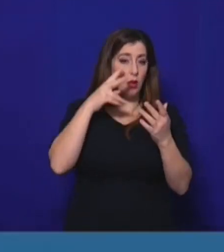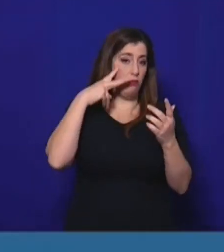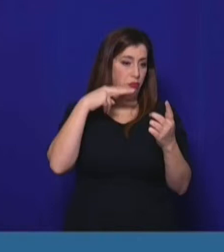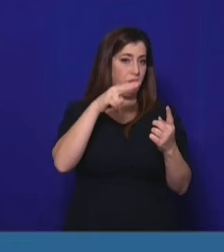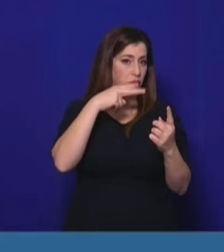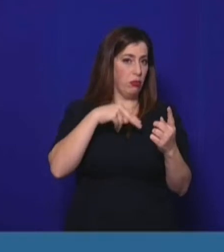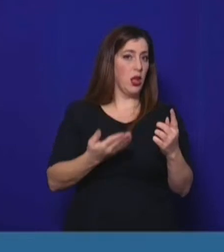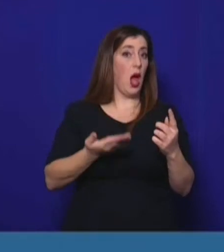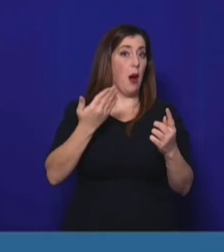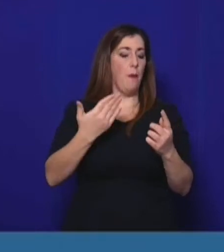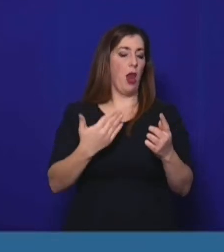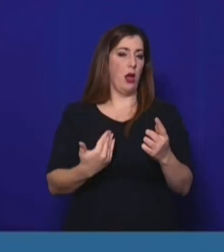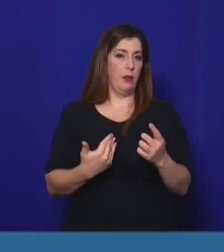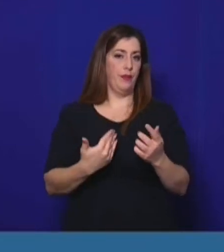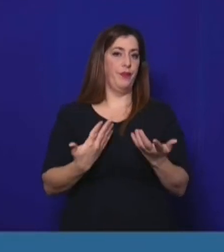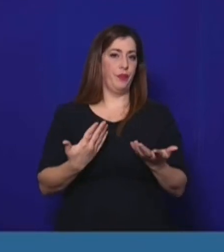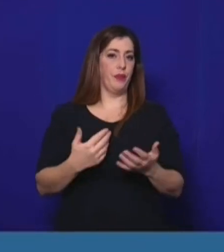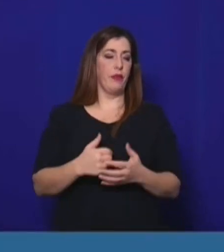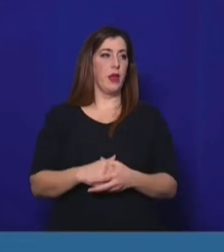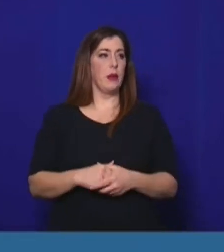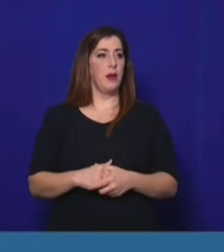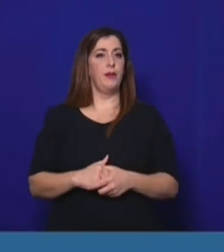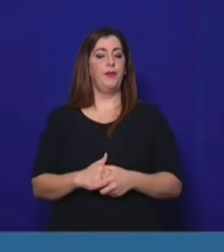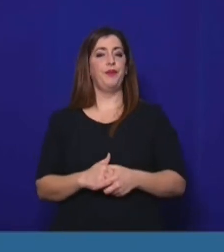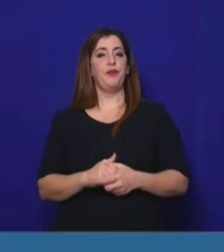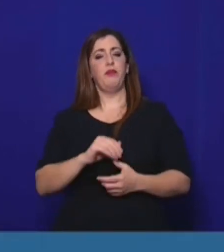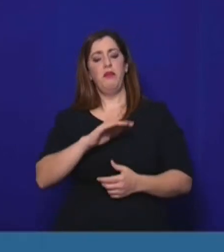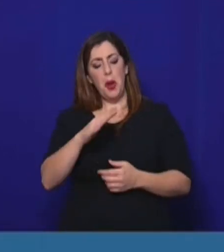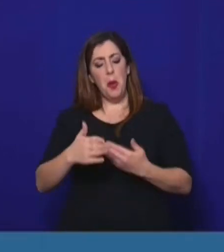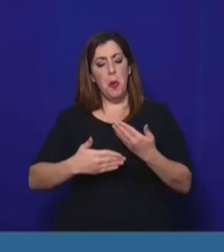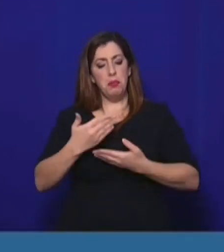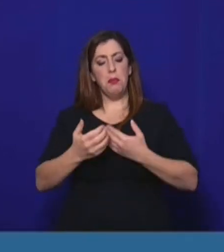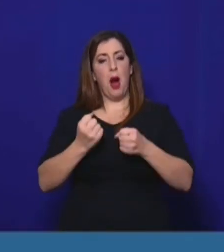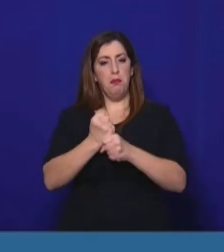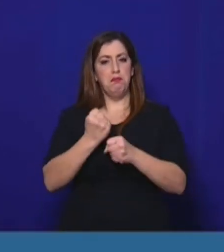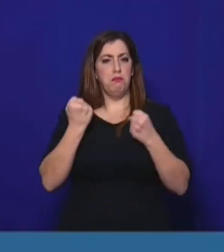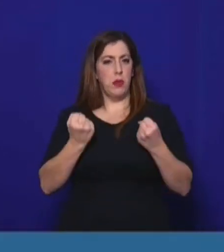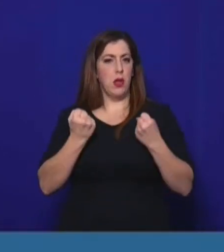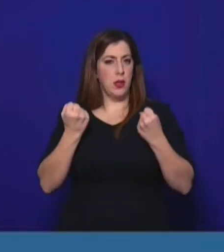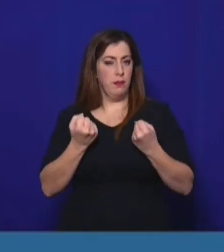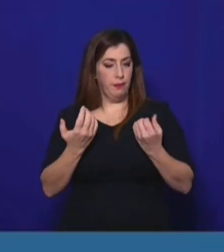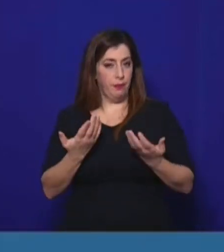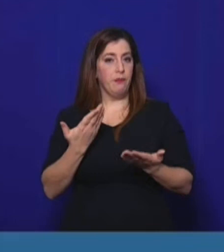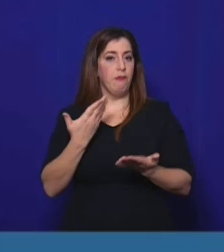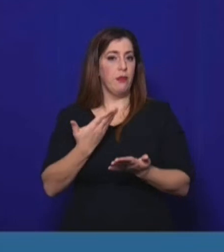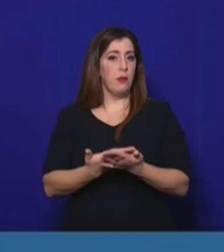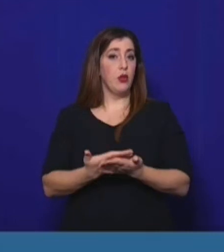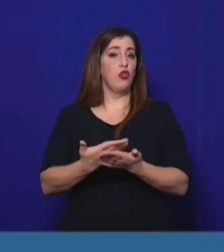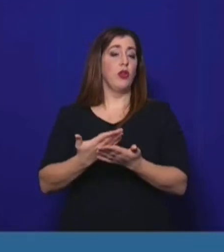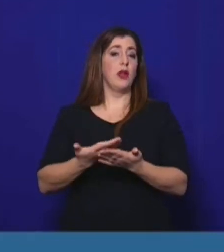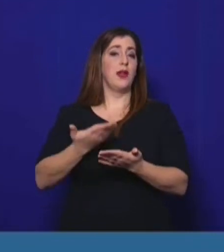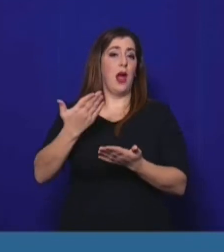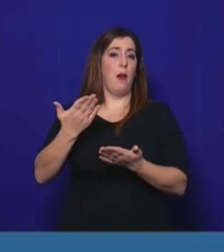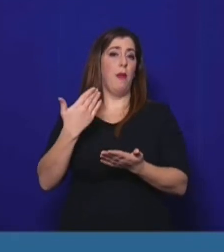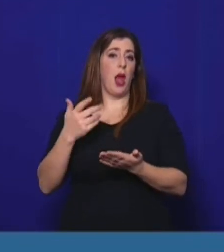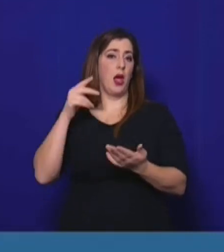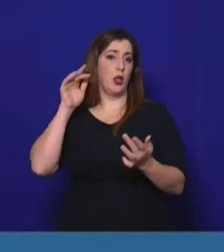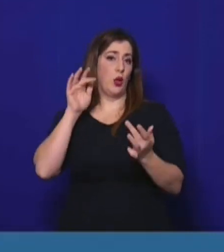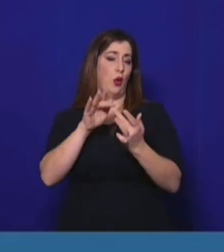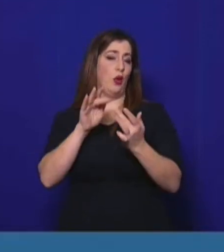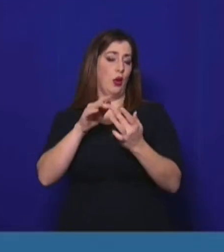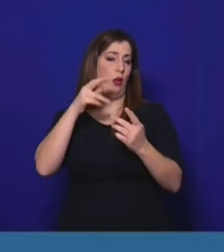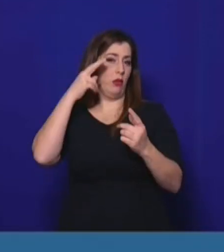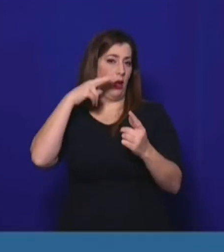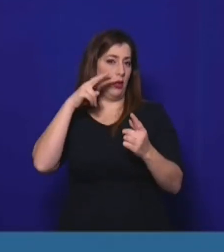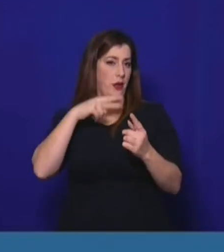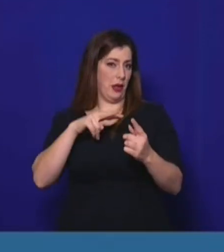saħħaħna wkoll il-kollaborazzjoni bejn iż-żewġ ministeri u anke l-għajnuna li għandna wkoll fuq il-contact